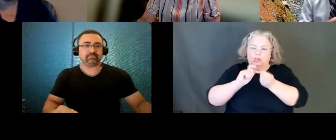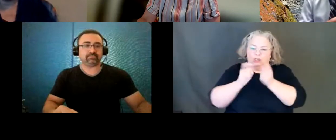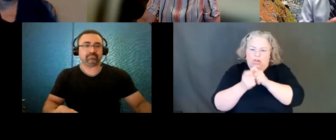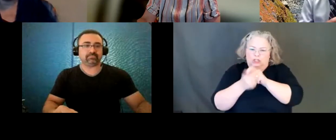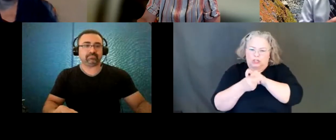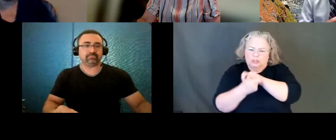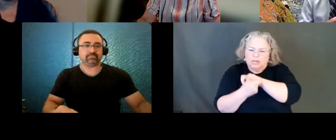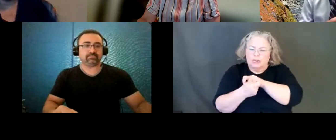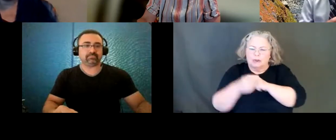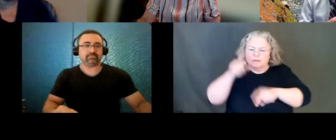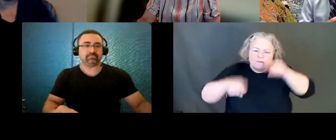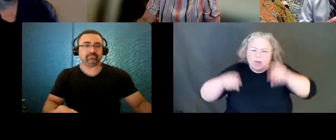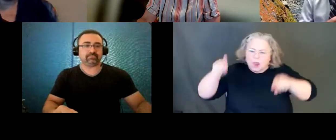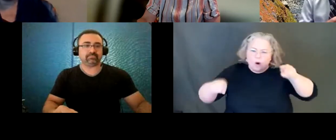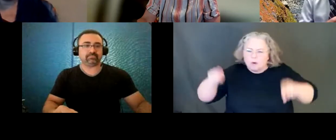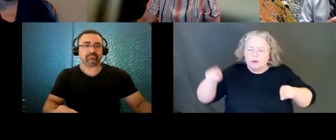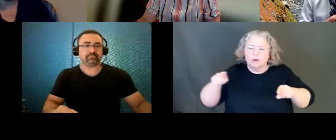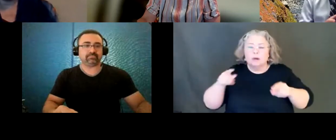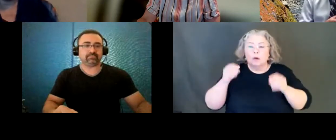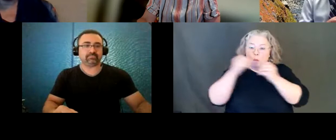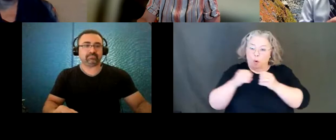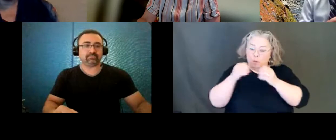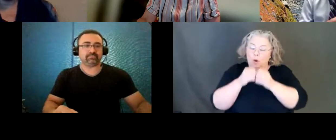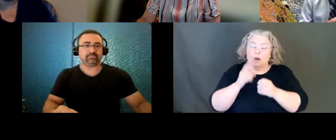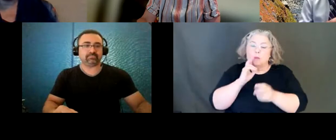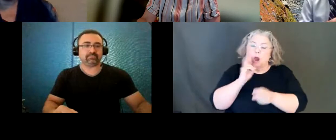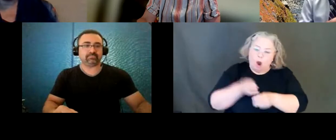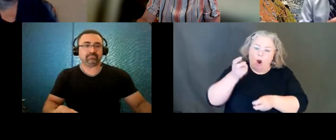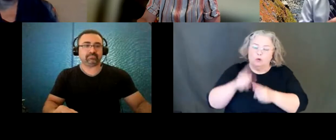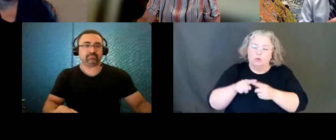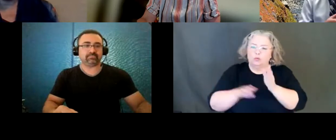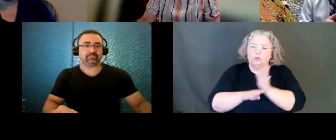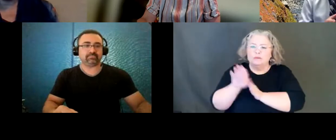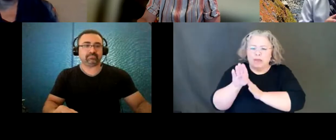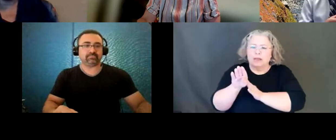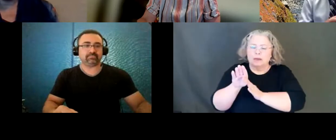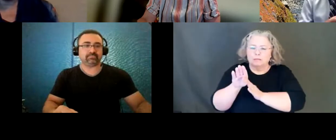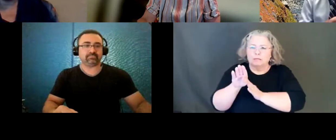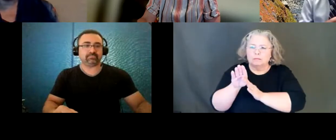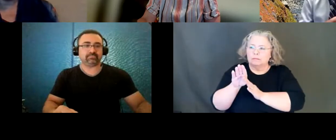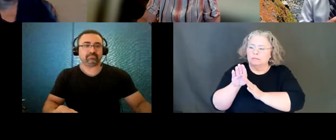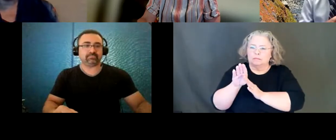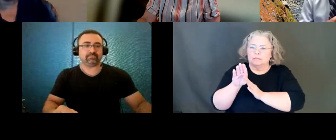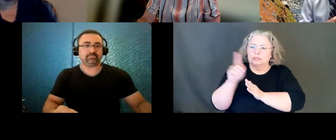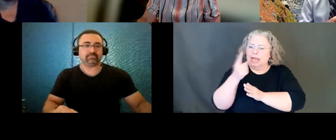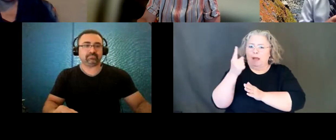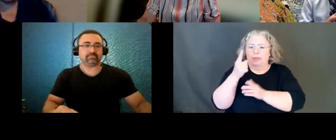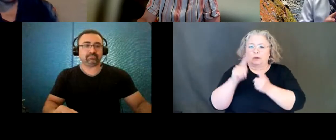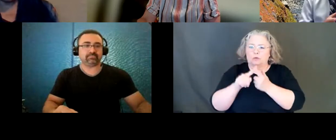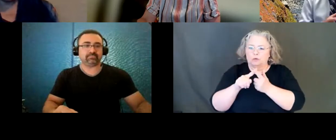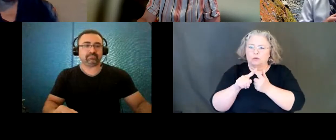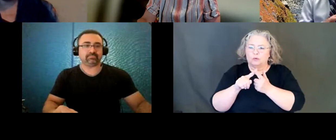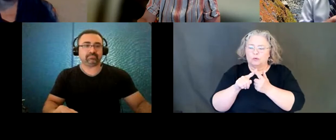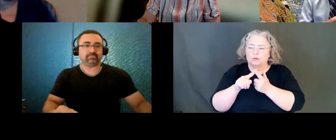show up, the more chances there are to develop something that will render the vaccines